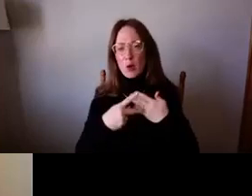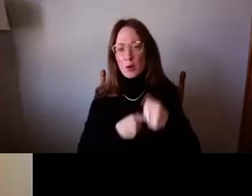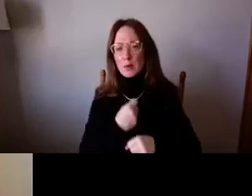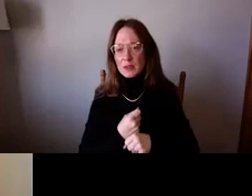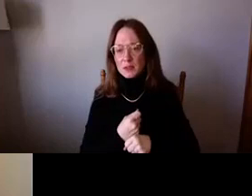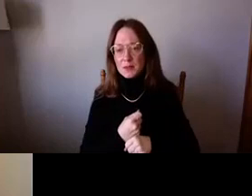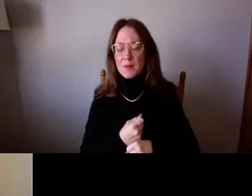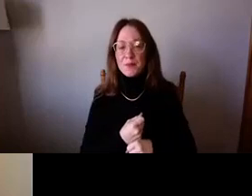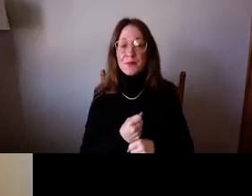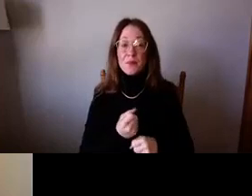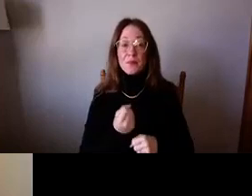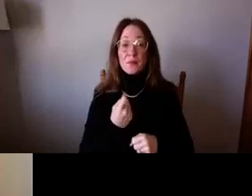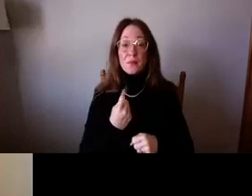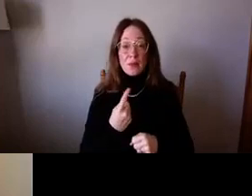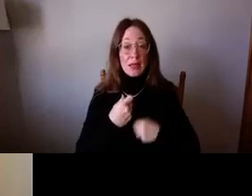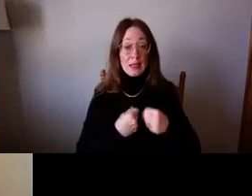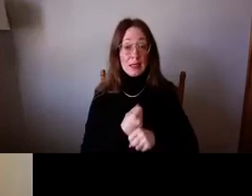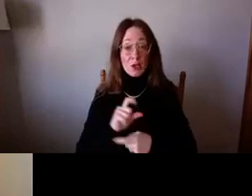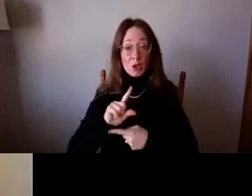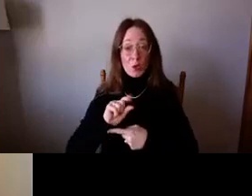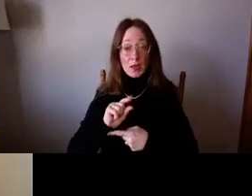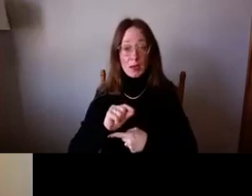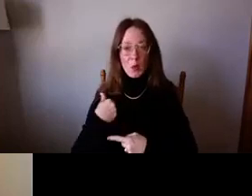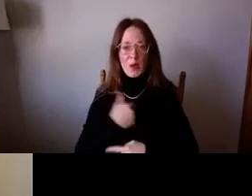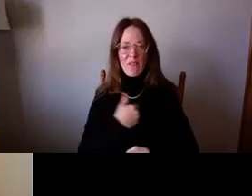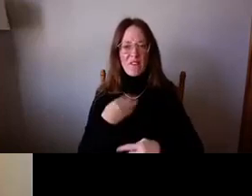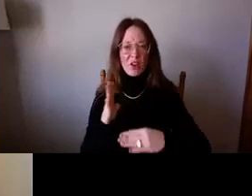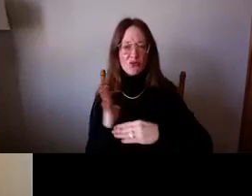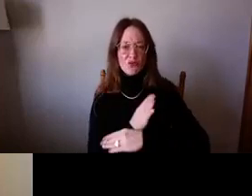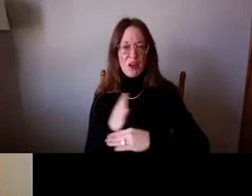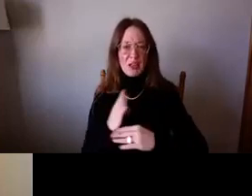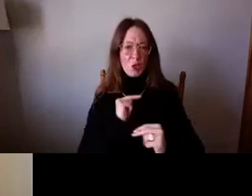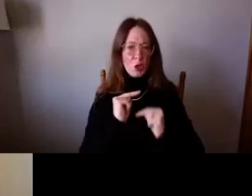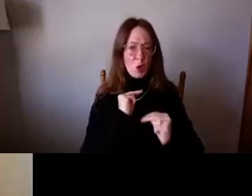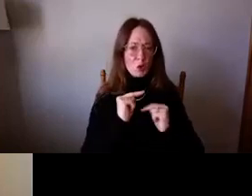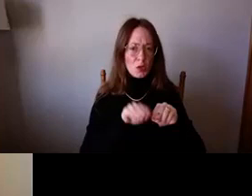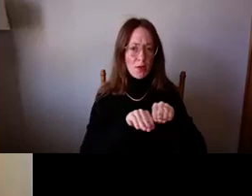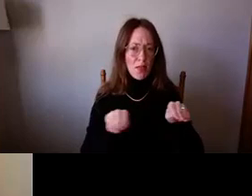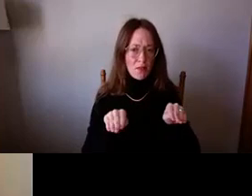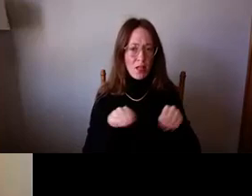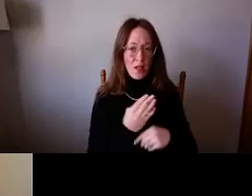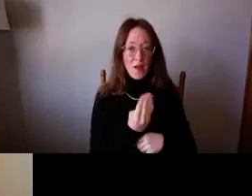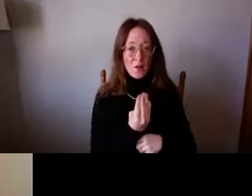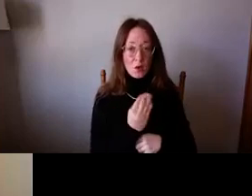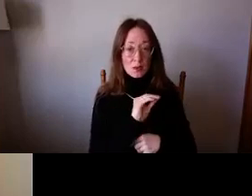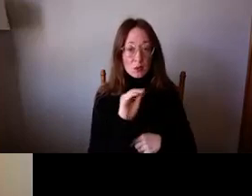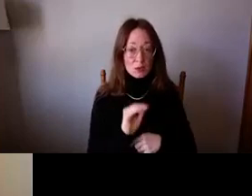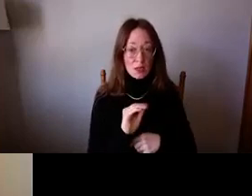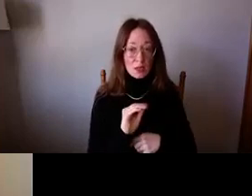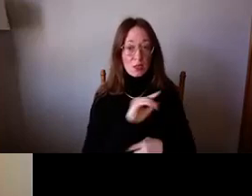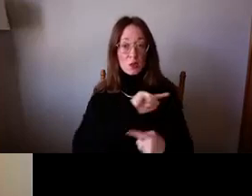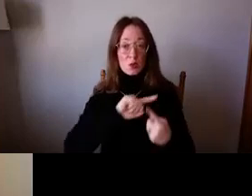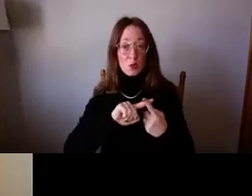at program year 20, we have a range of the negotiated levels from 14% to